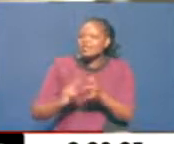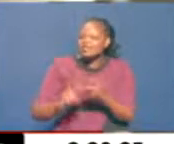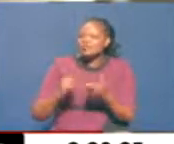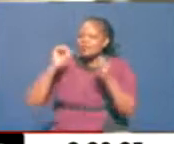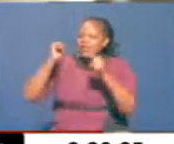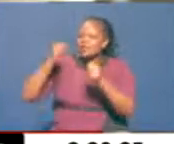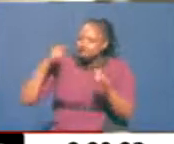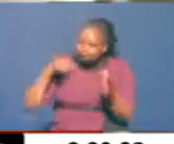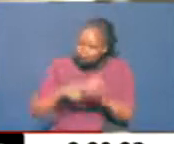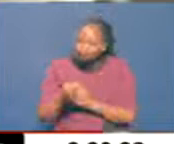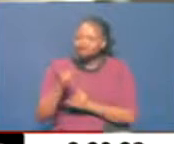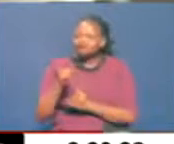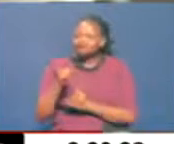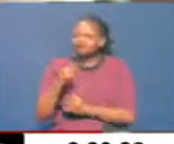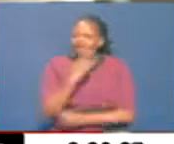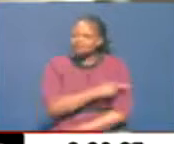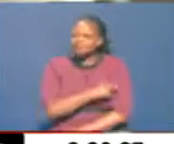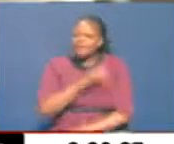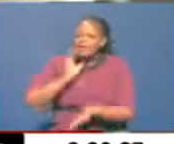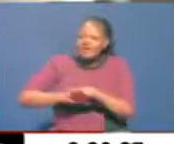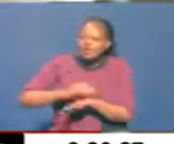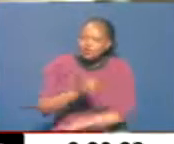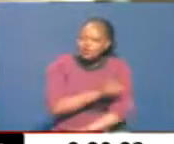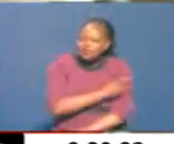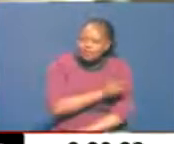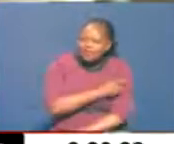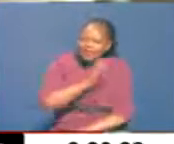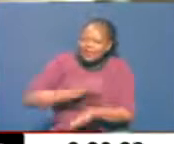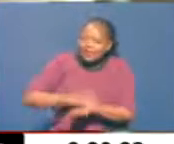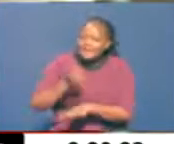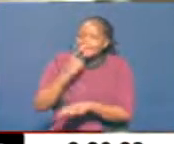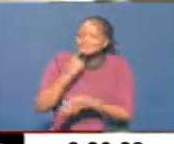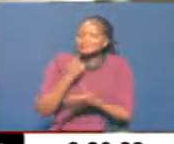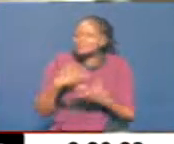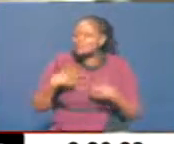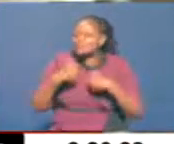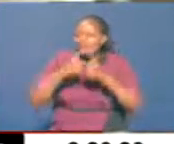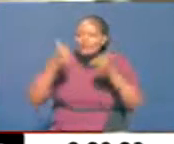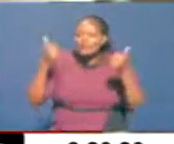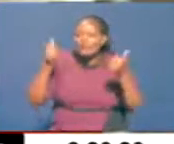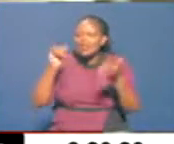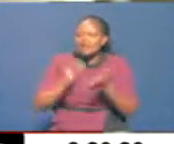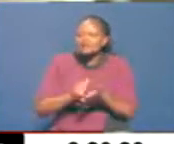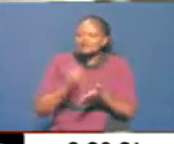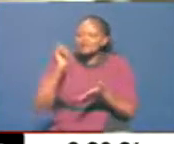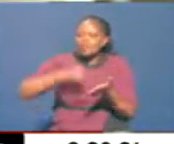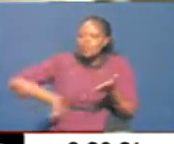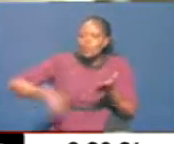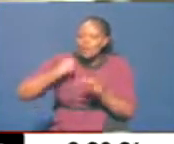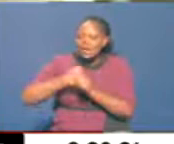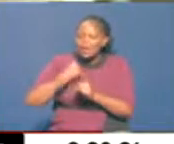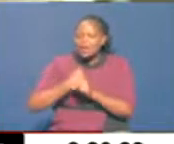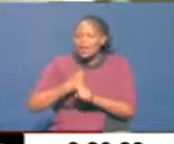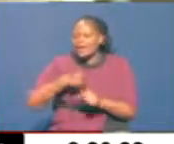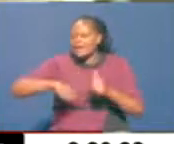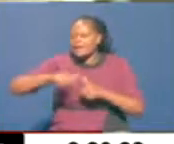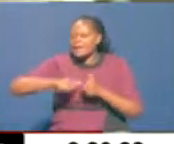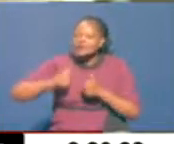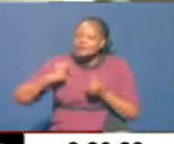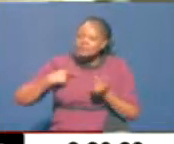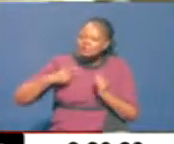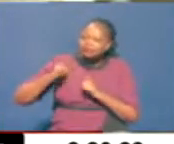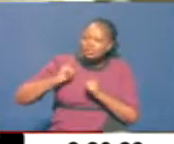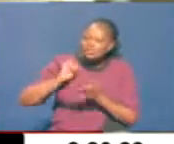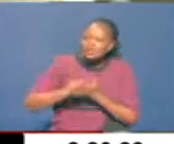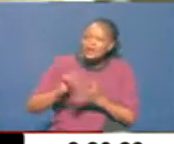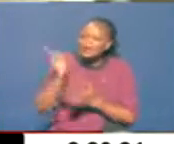health facility, find a doctor, find medicine, and be able to get care. And that is what we are working on. Is this a journey that will be